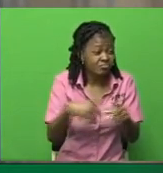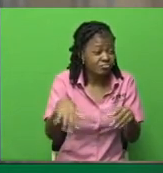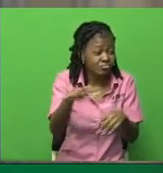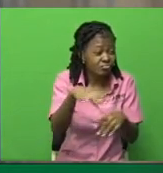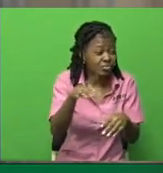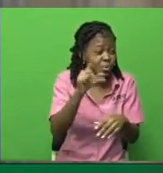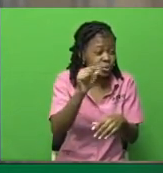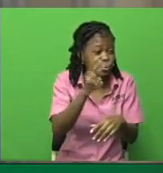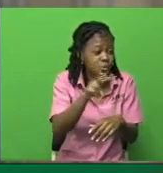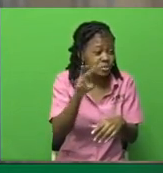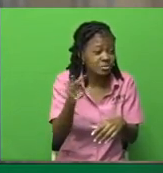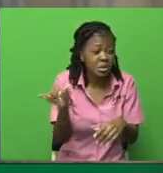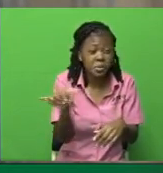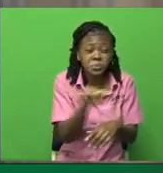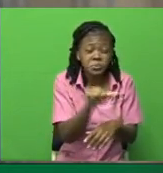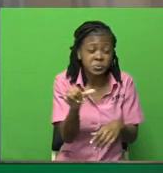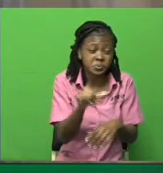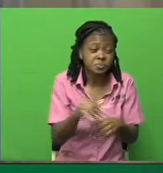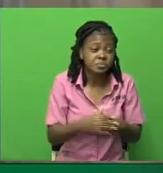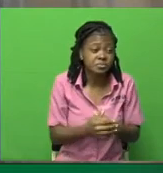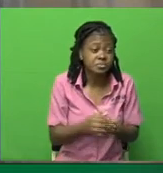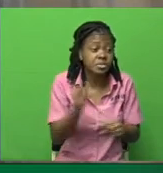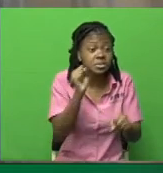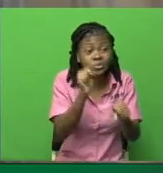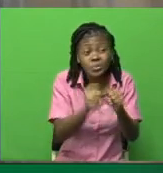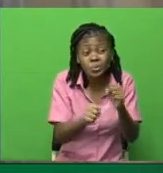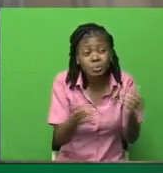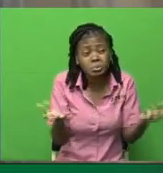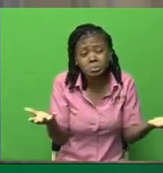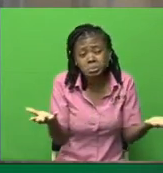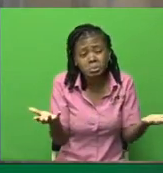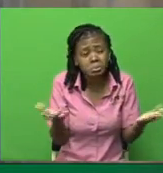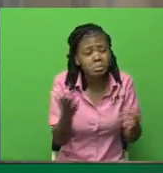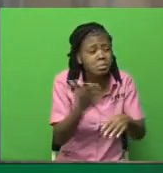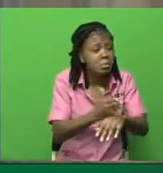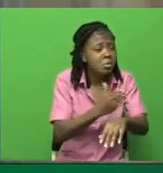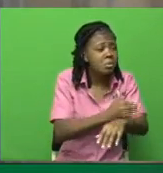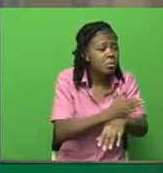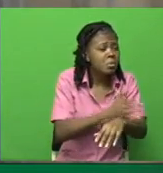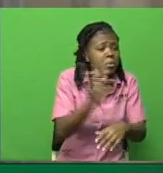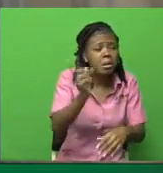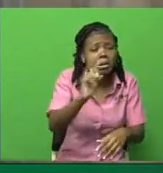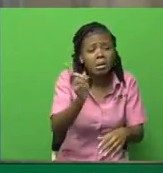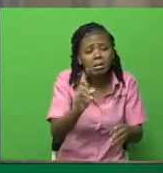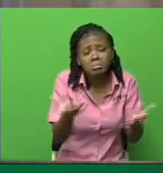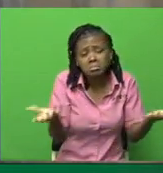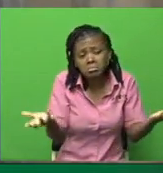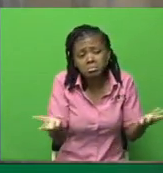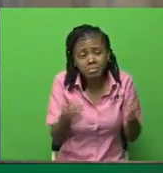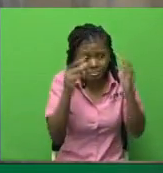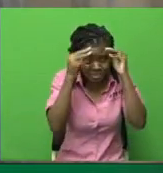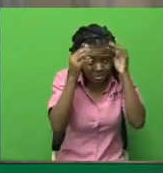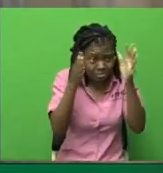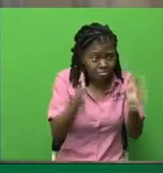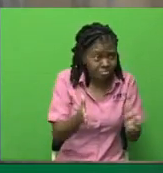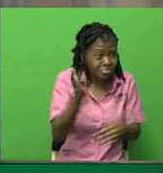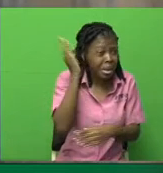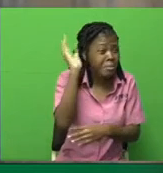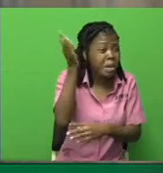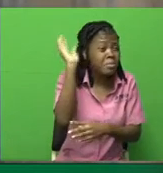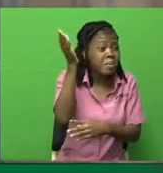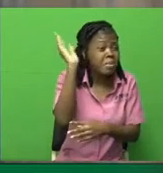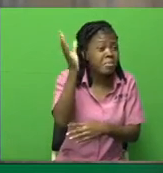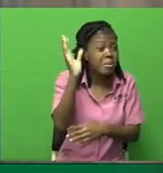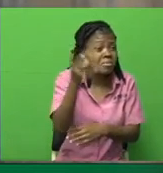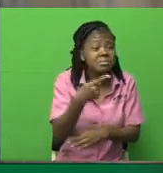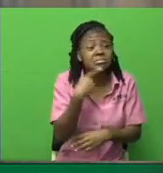2022. so where is the stability the minister puts us the same tenacity and stability the only tenacity I see